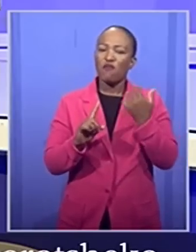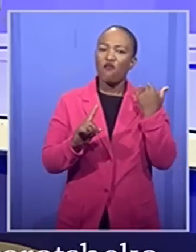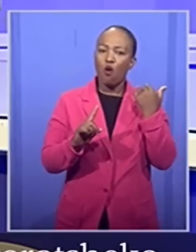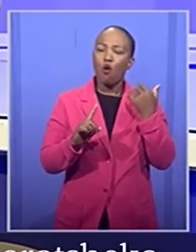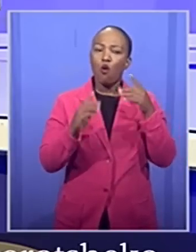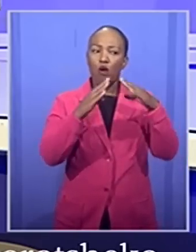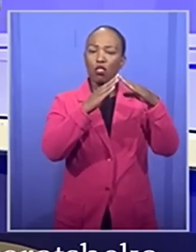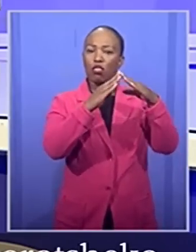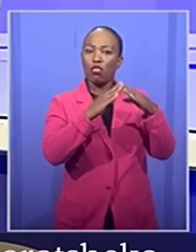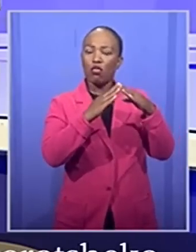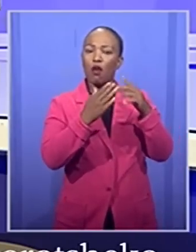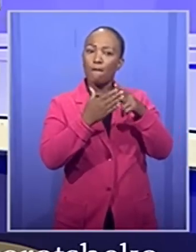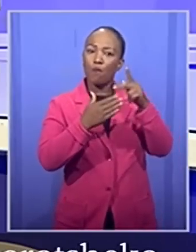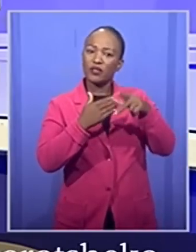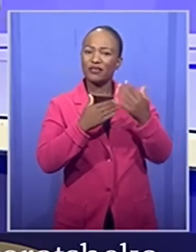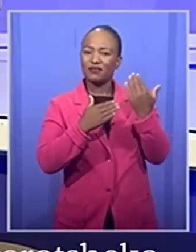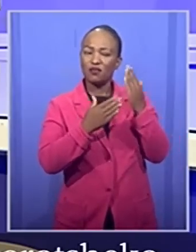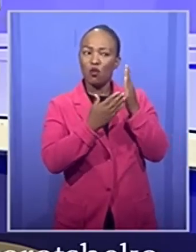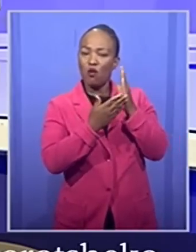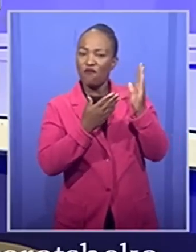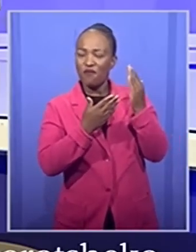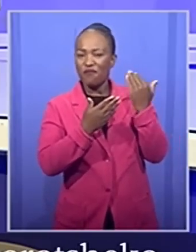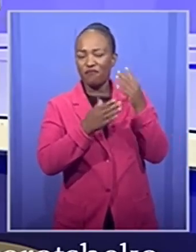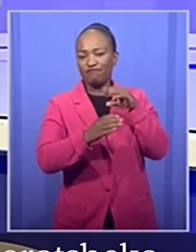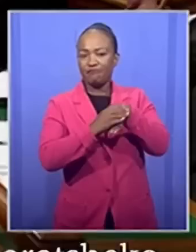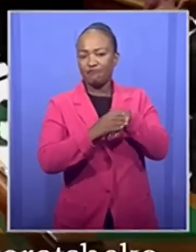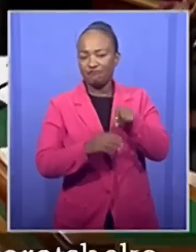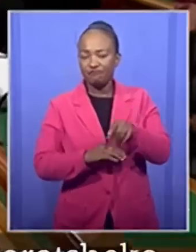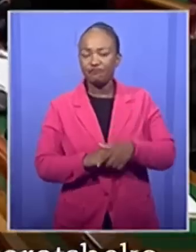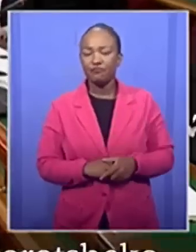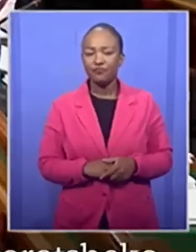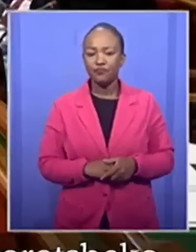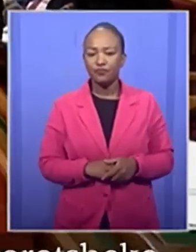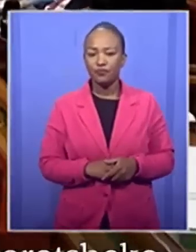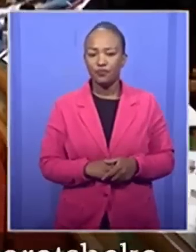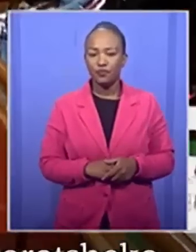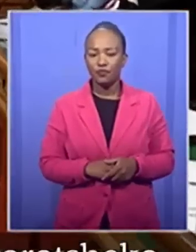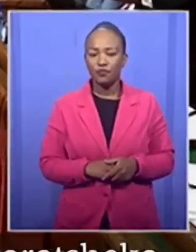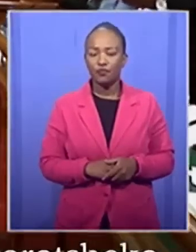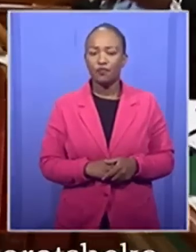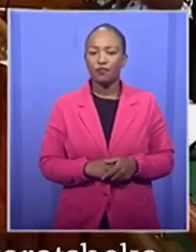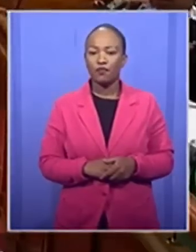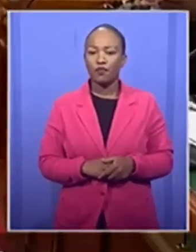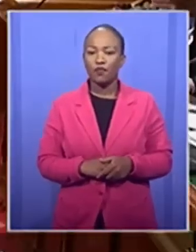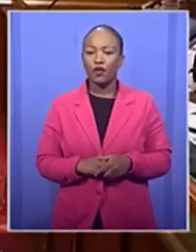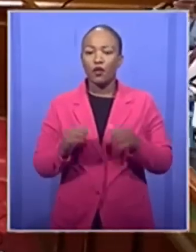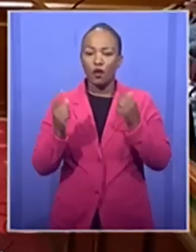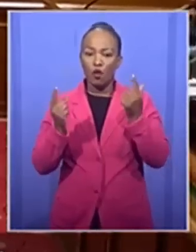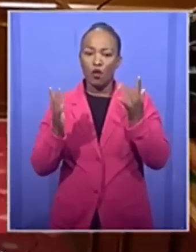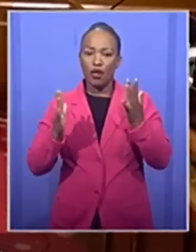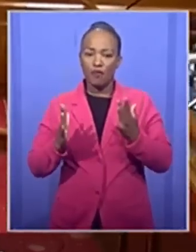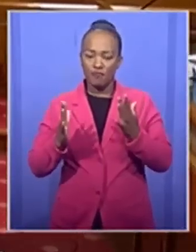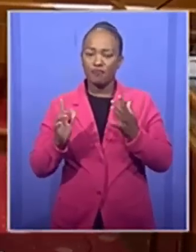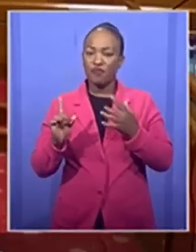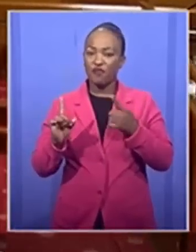marulela a marela. leqwetha la tjhelete le bolelletse